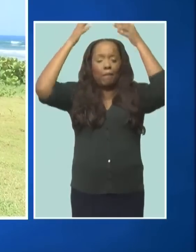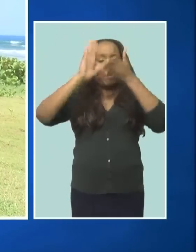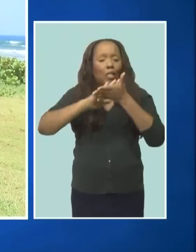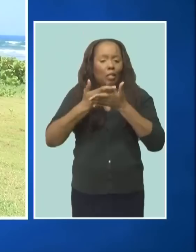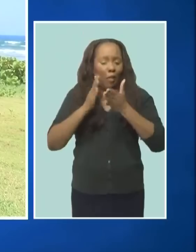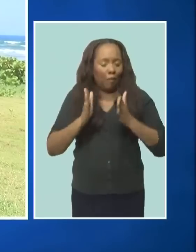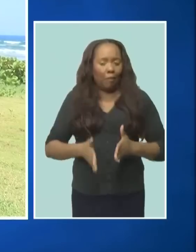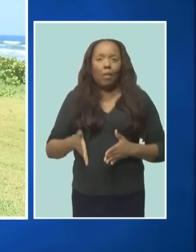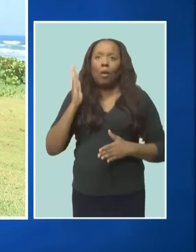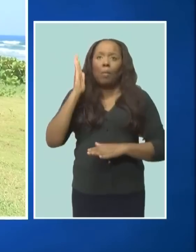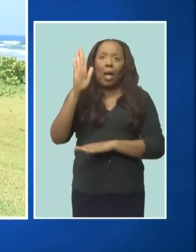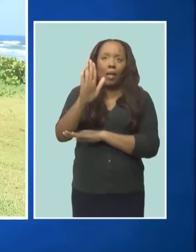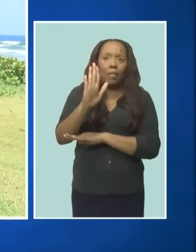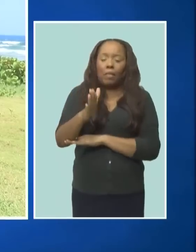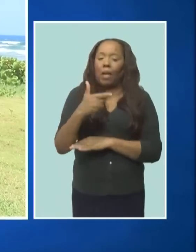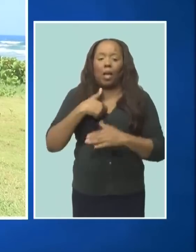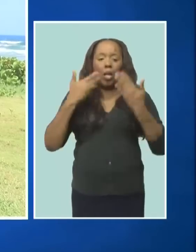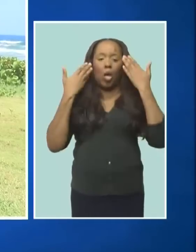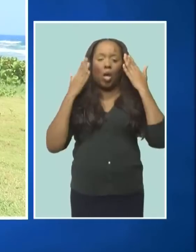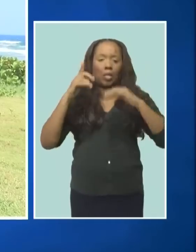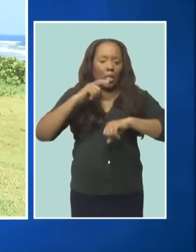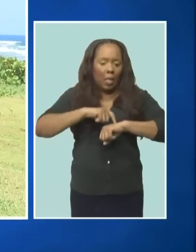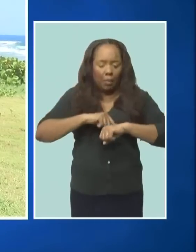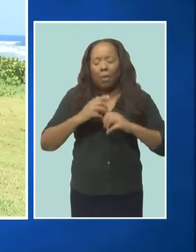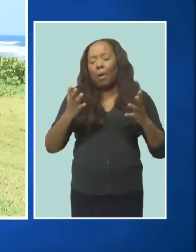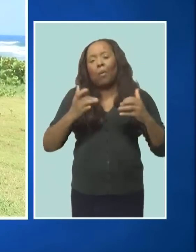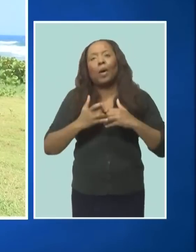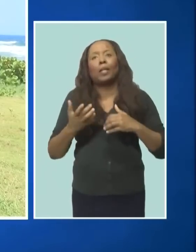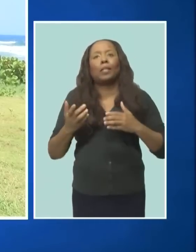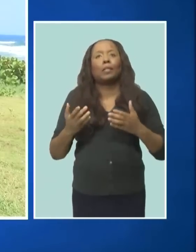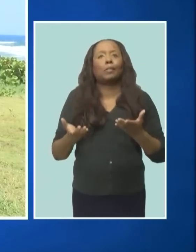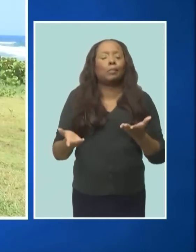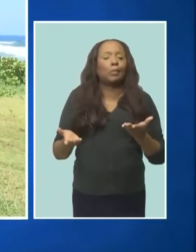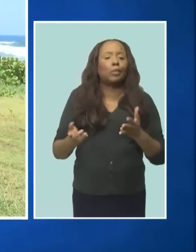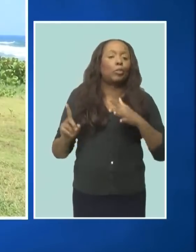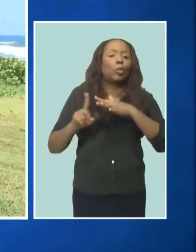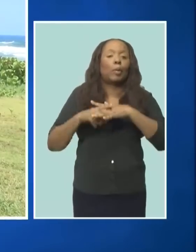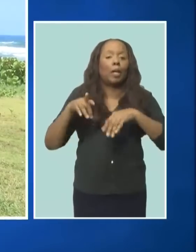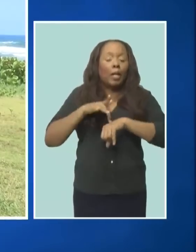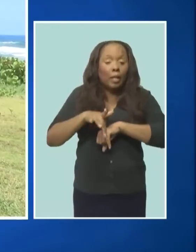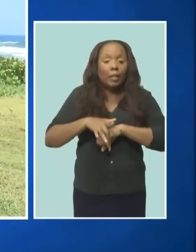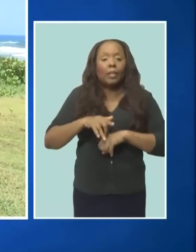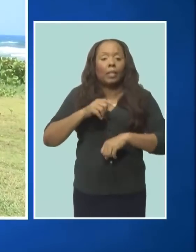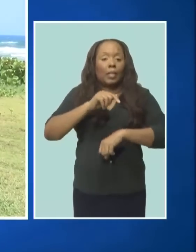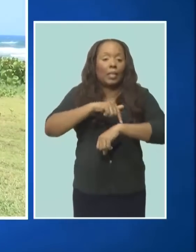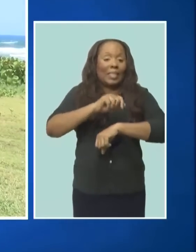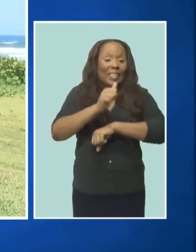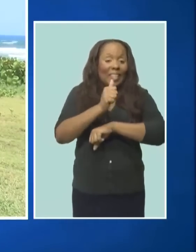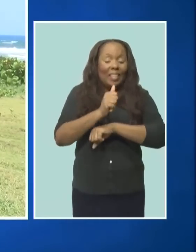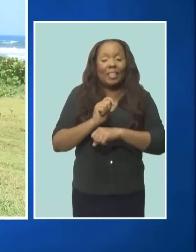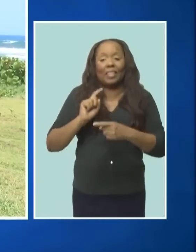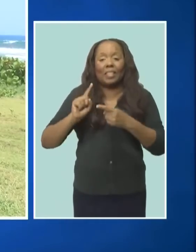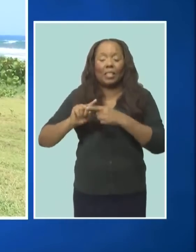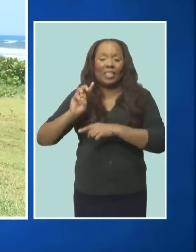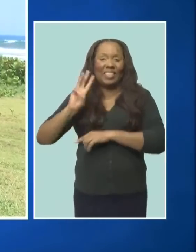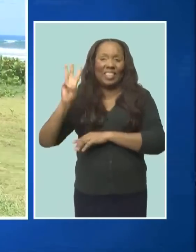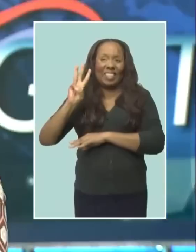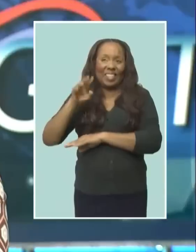in the afternoon. I can't give you the time because I want you there from the beginning. The event runs from 10 a.m. until 6